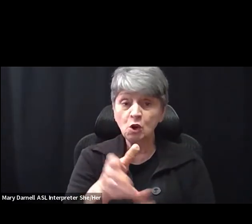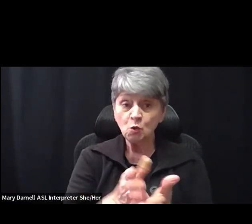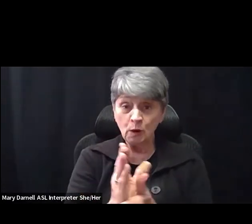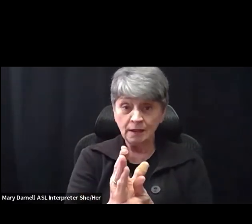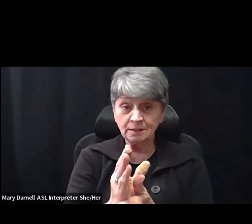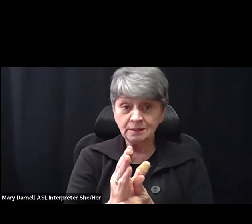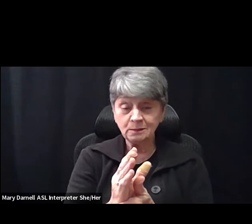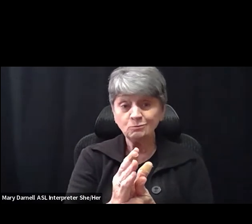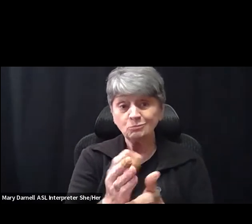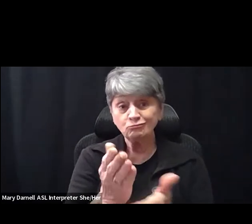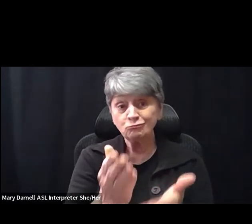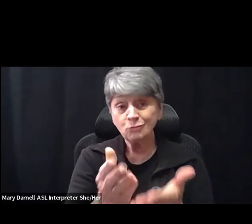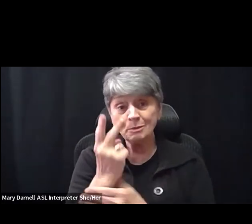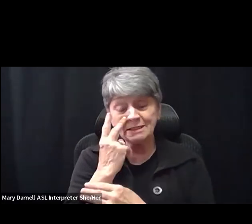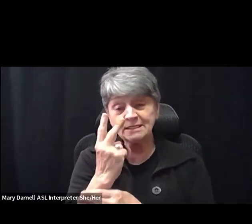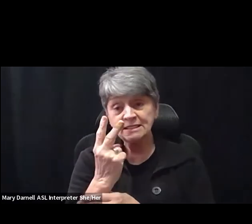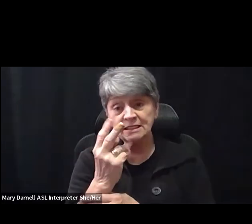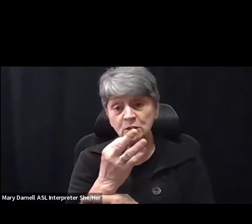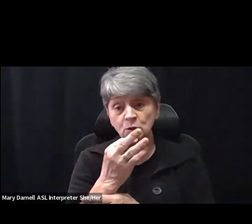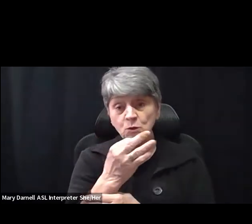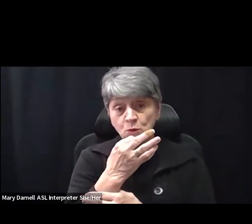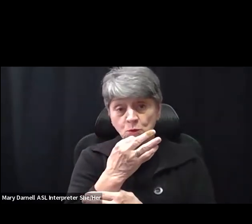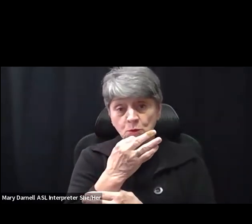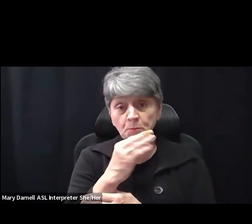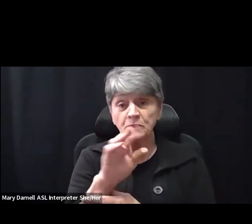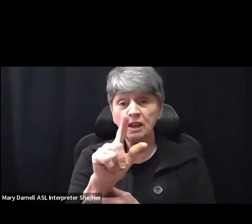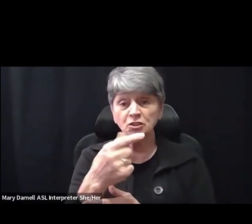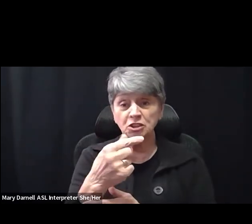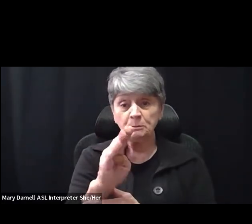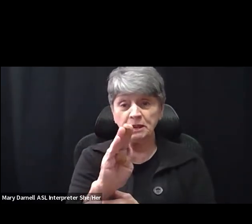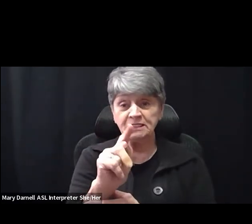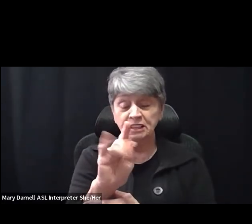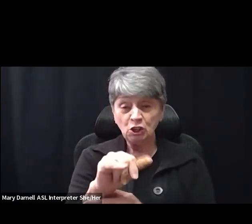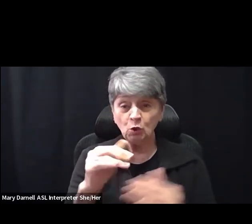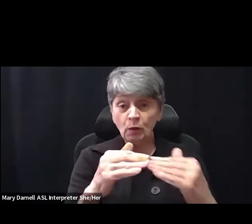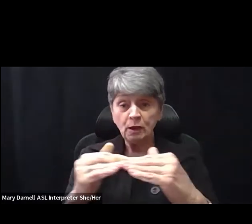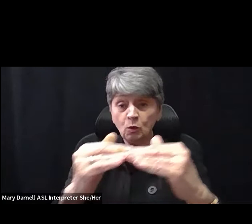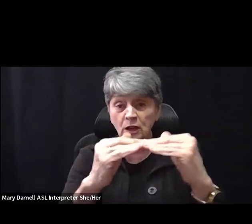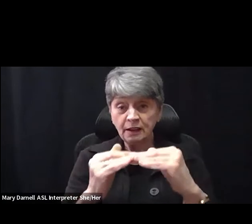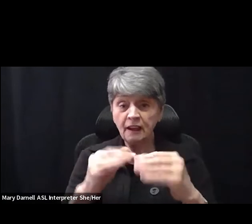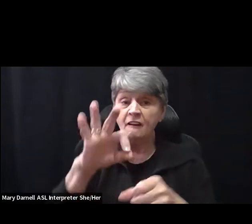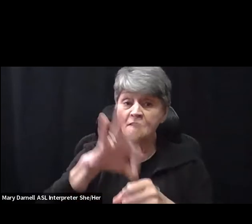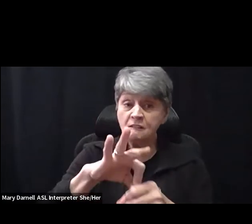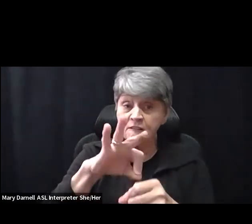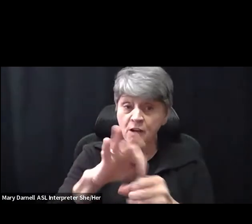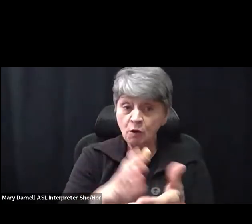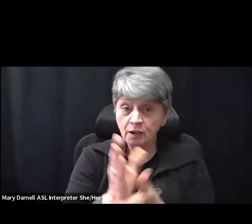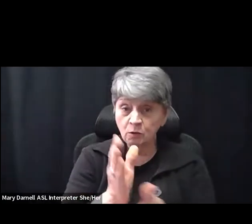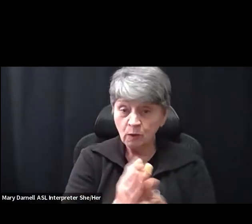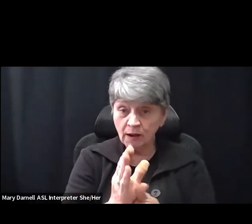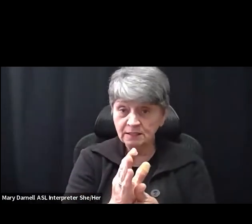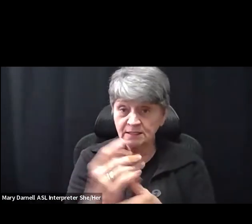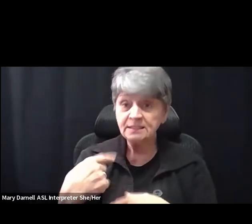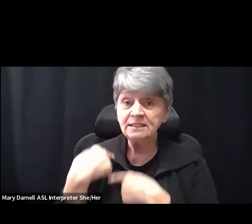of the term. It's LGBTQ equality. It's voting rights, because these religious extremists are some